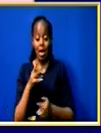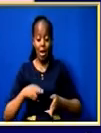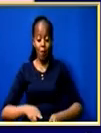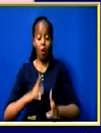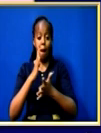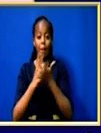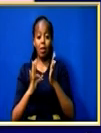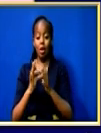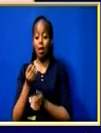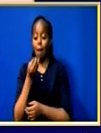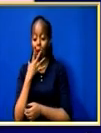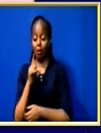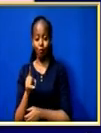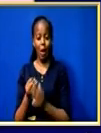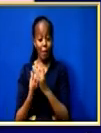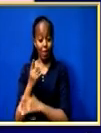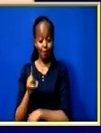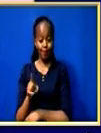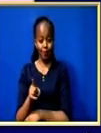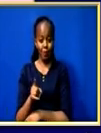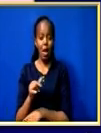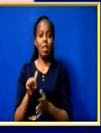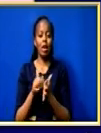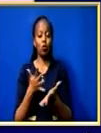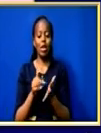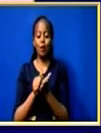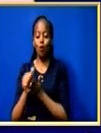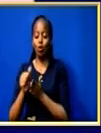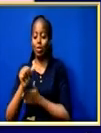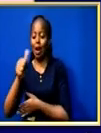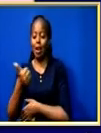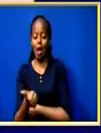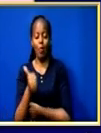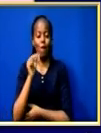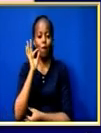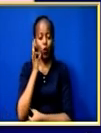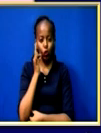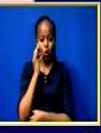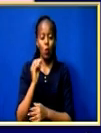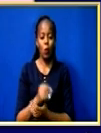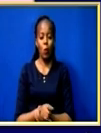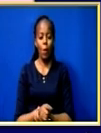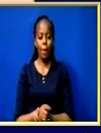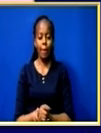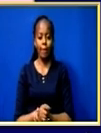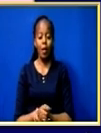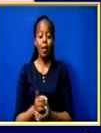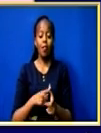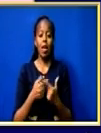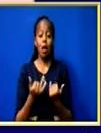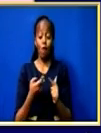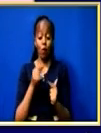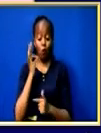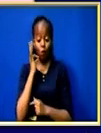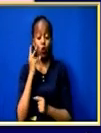reproductive part of a plant. So that's where it produces another Now a fruit, and then now a